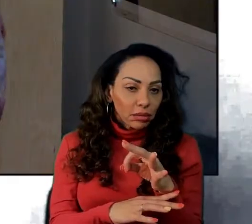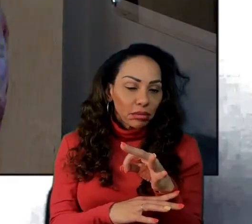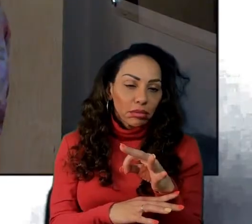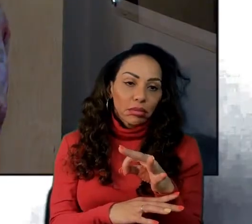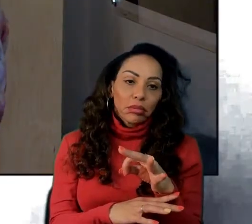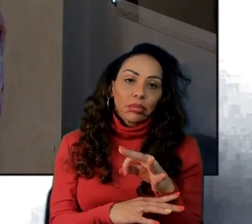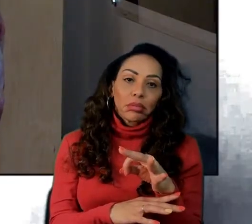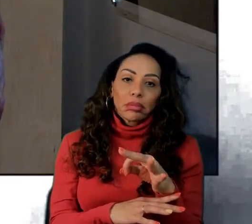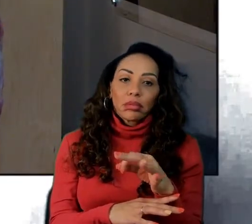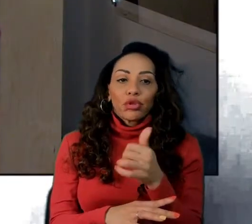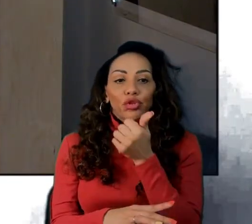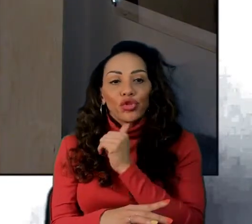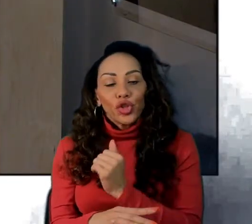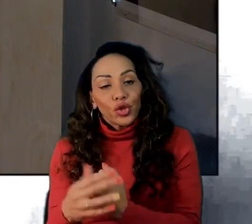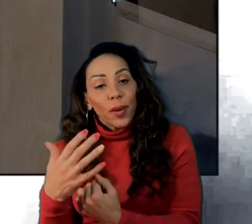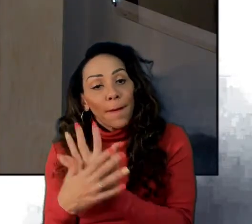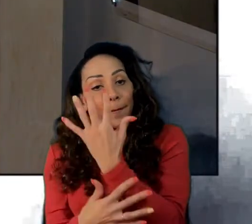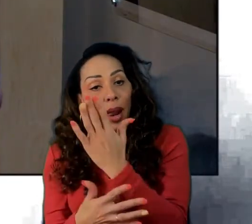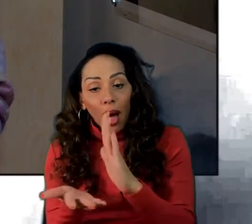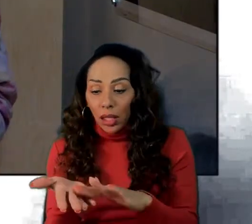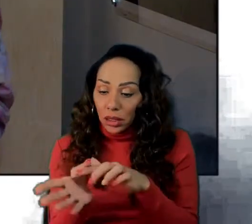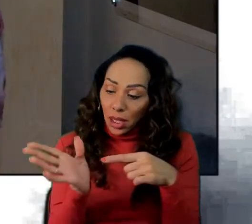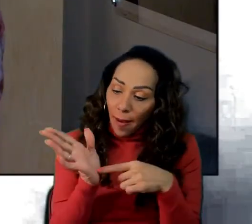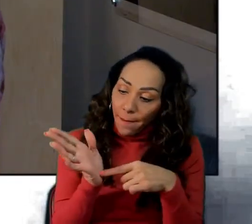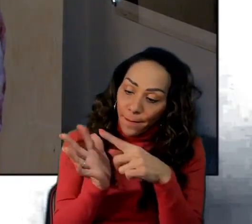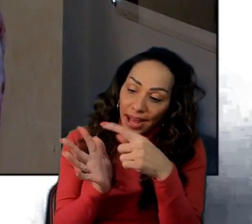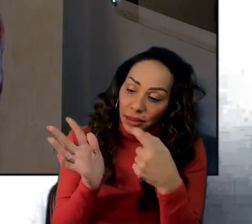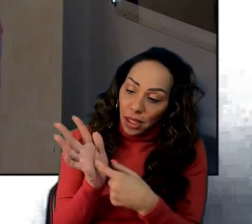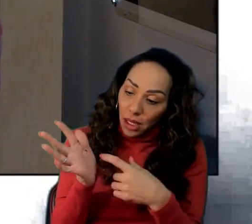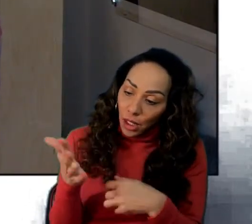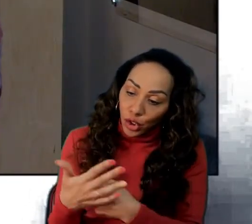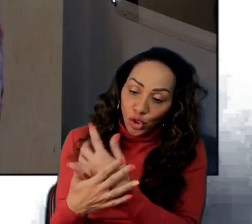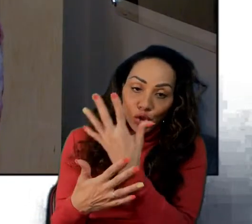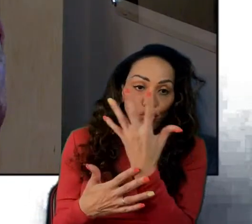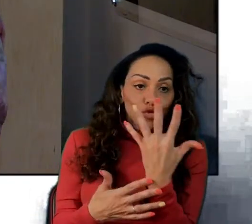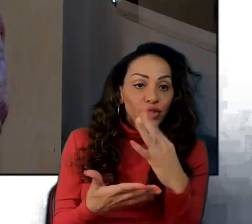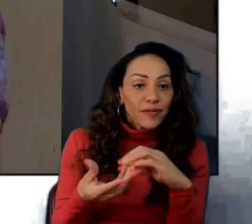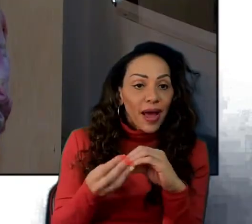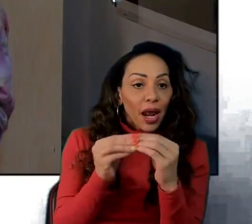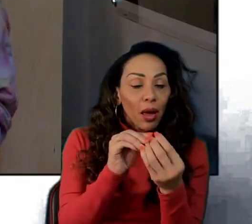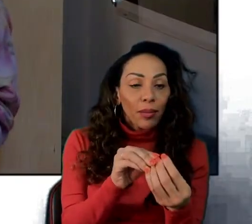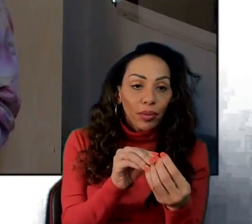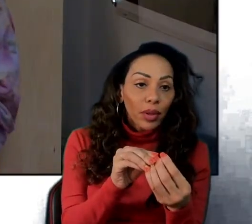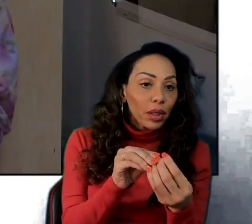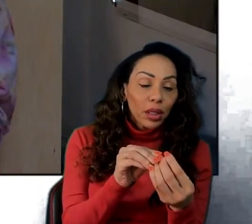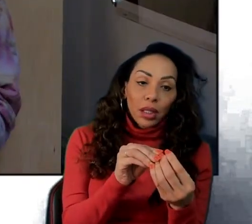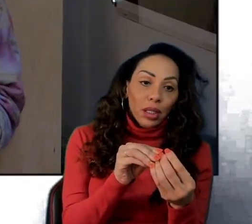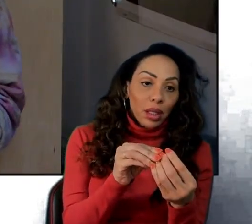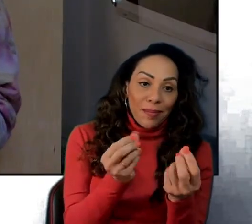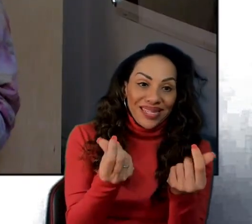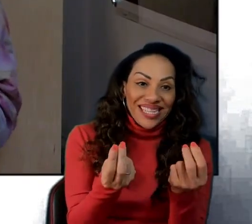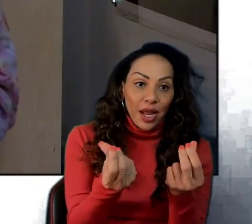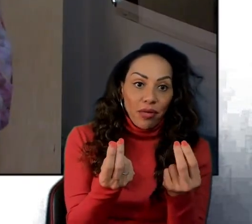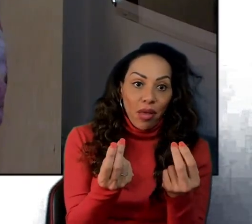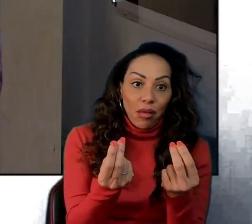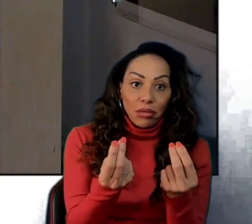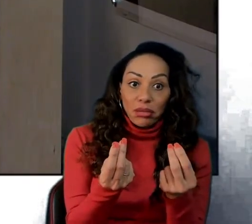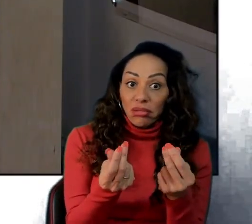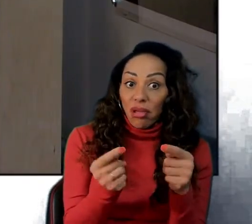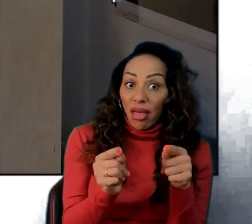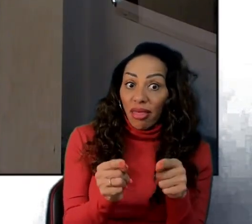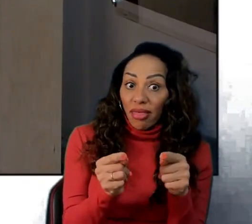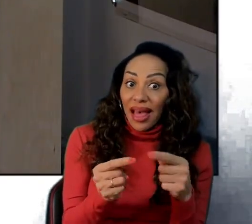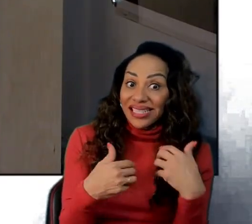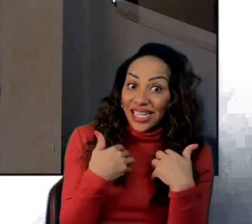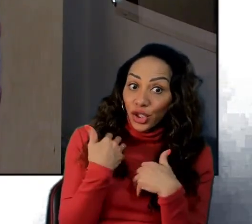plant matter, for example, to make materials, or kombucha or leather or whatever. And that's really interesting